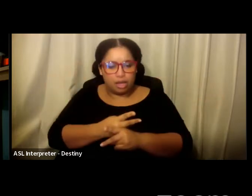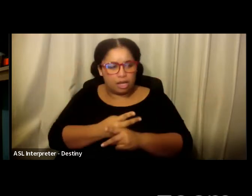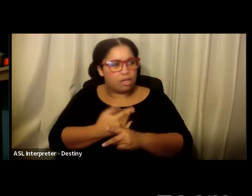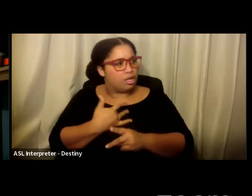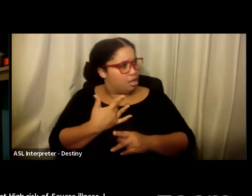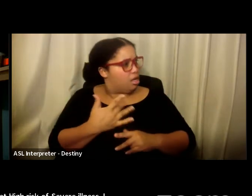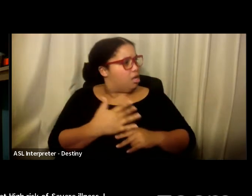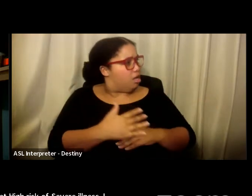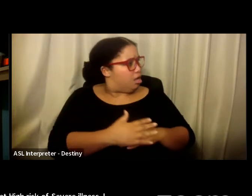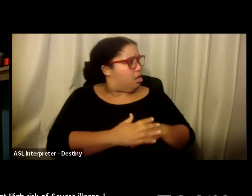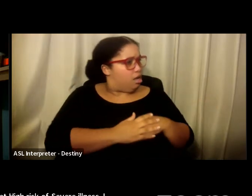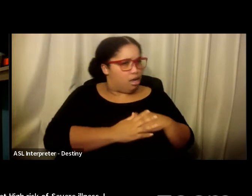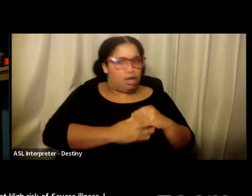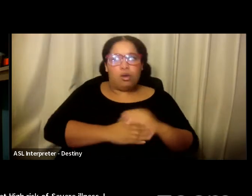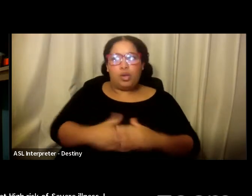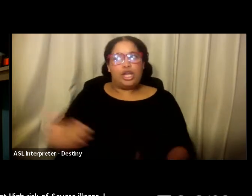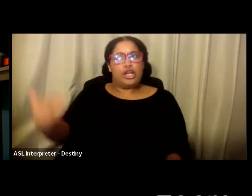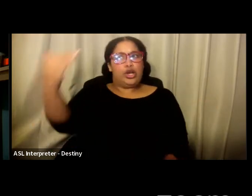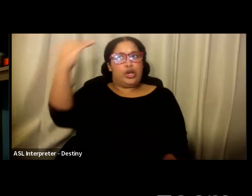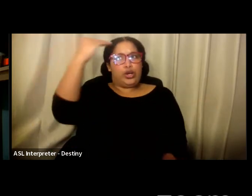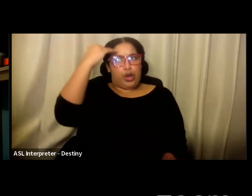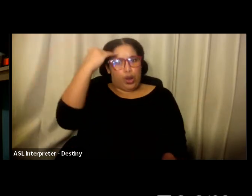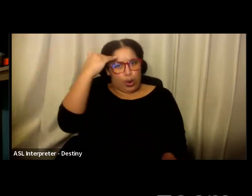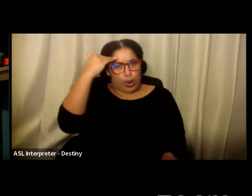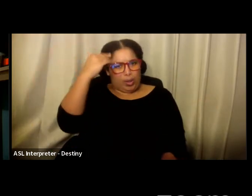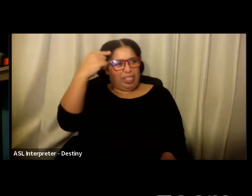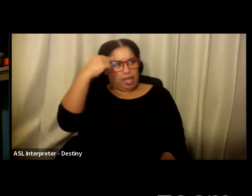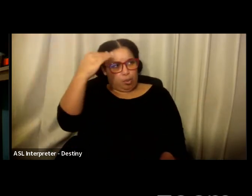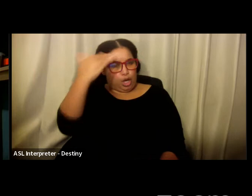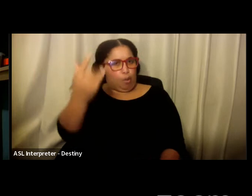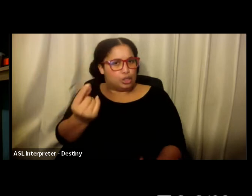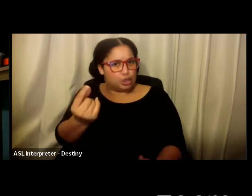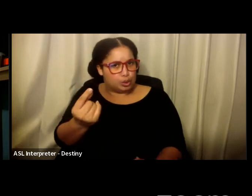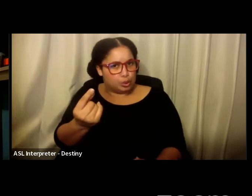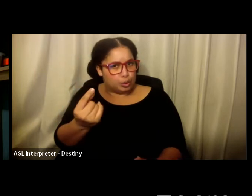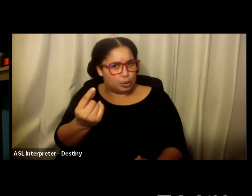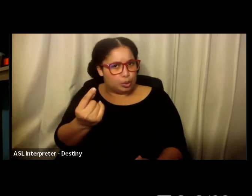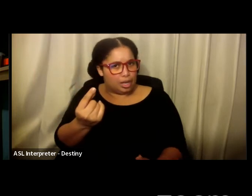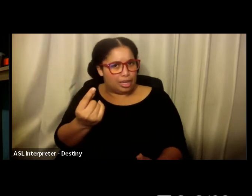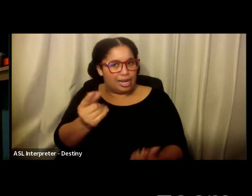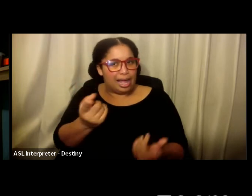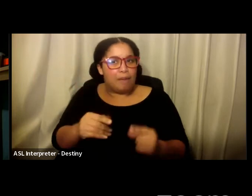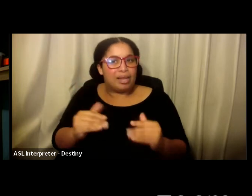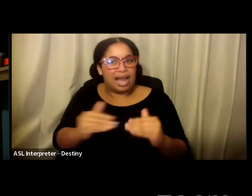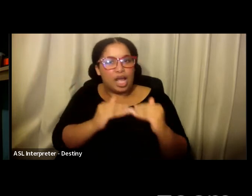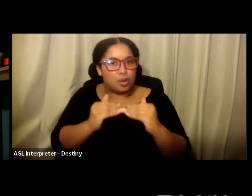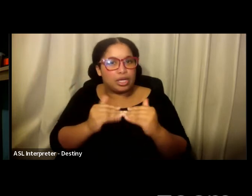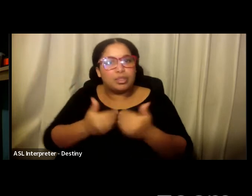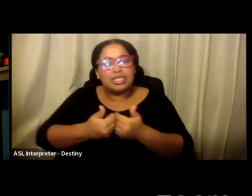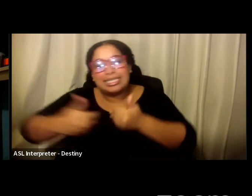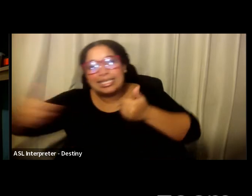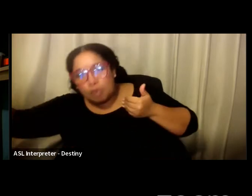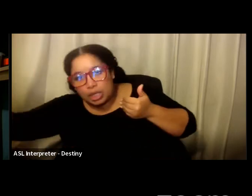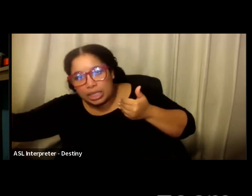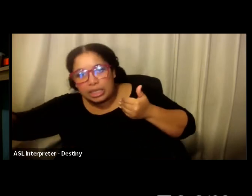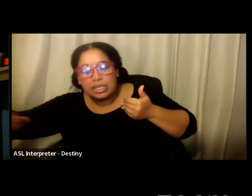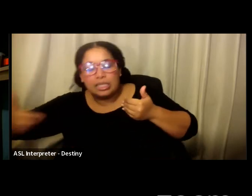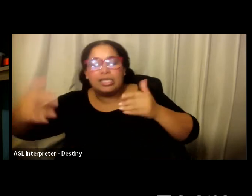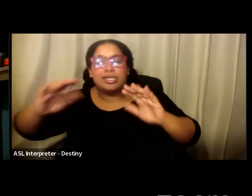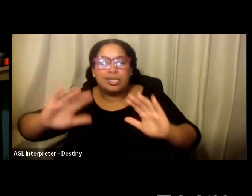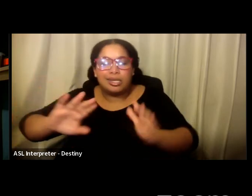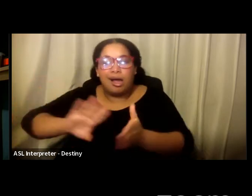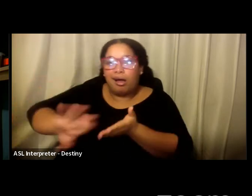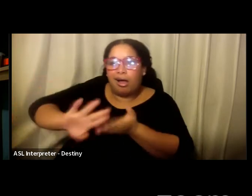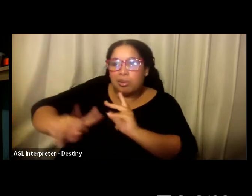comfortable enough to think we know what to do. Then we get to the equity issues, totally separate thing. But with COVID, we're